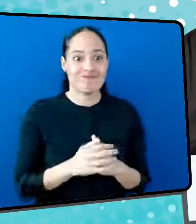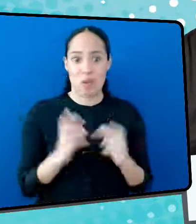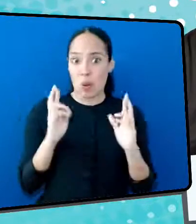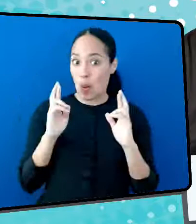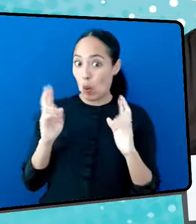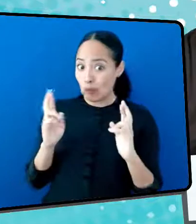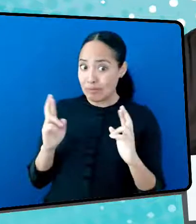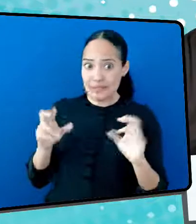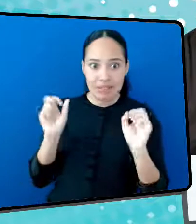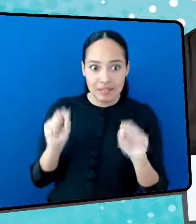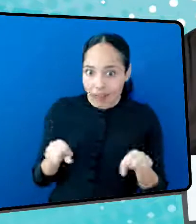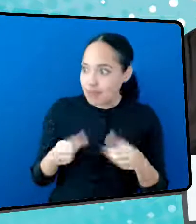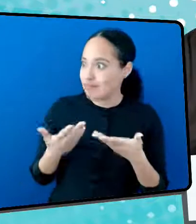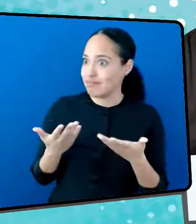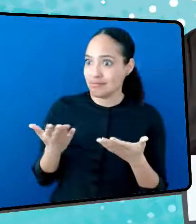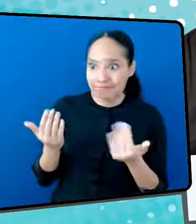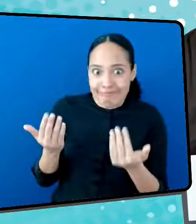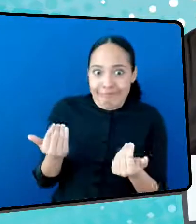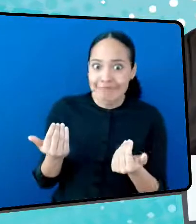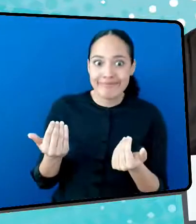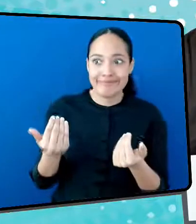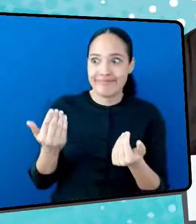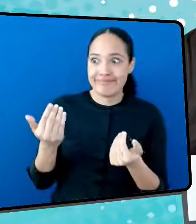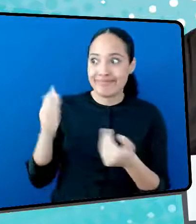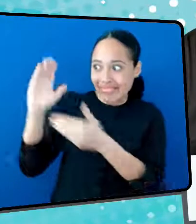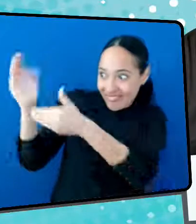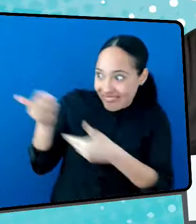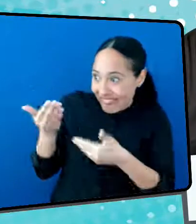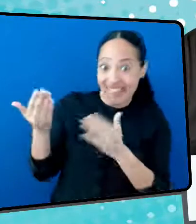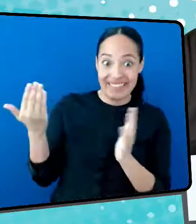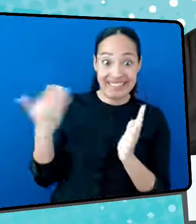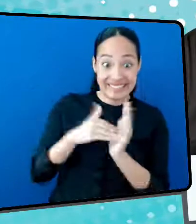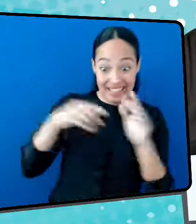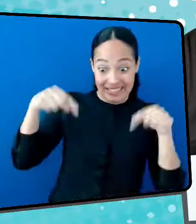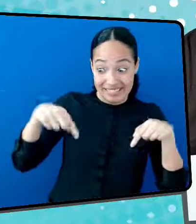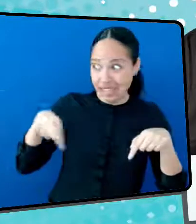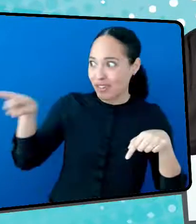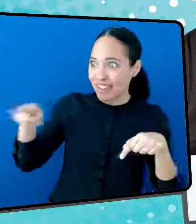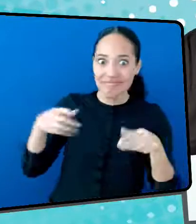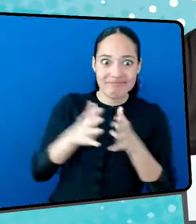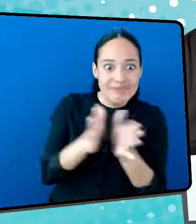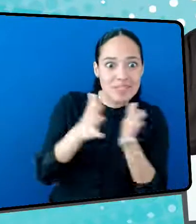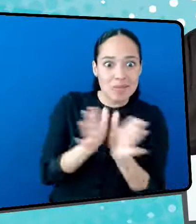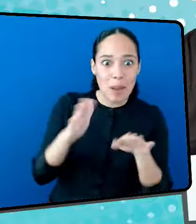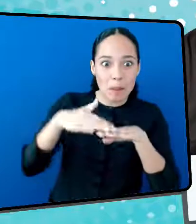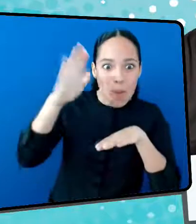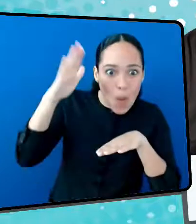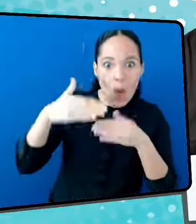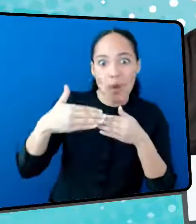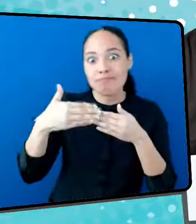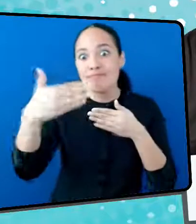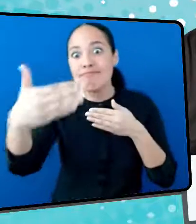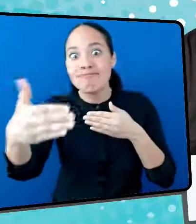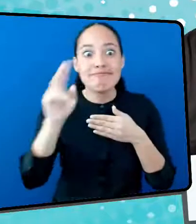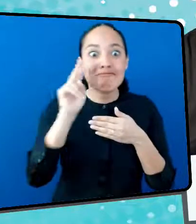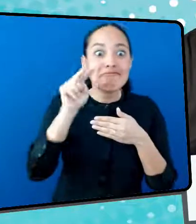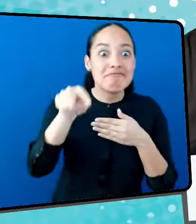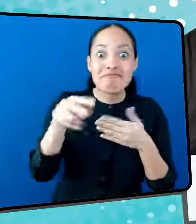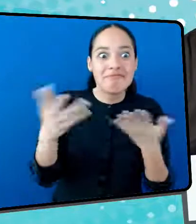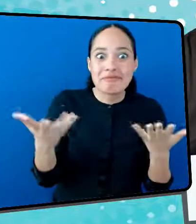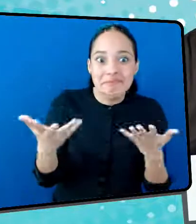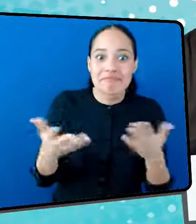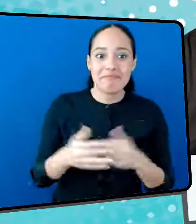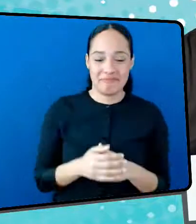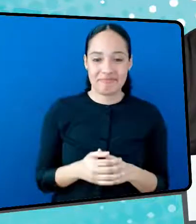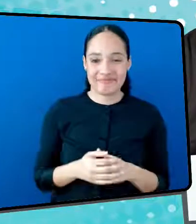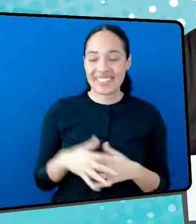sure, progression will happen once you have that. But yeah, no, very, very exciting.